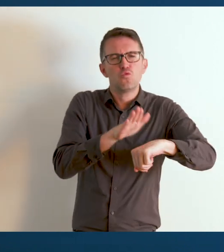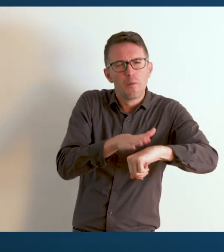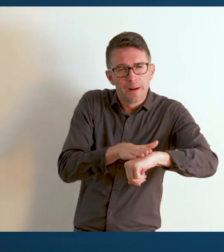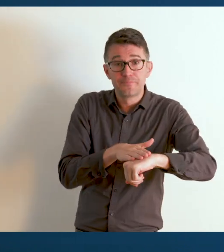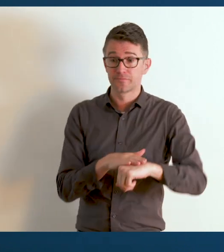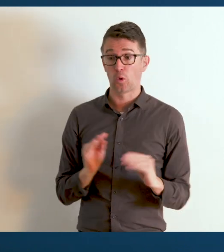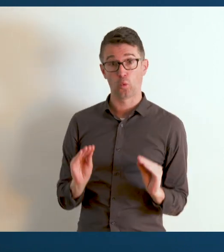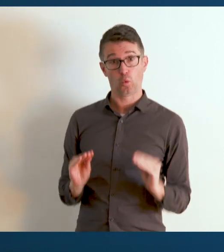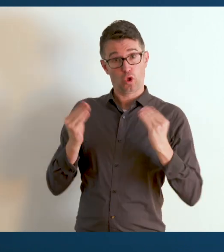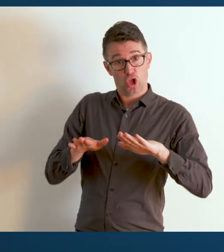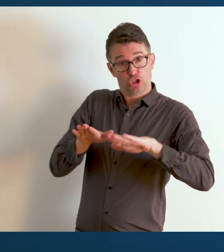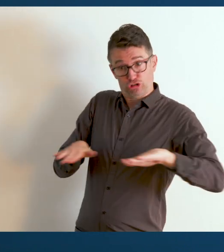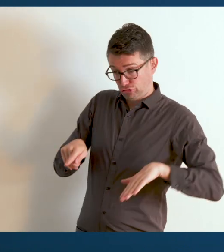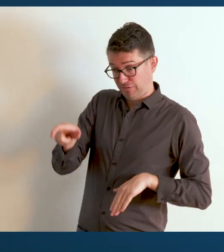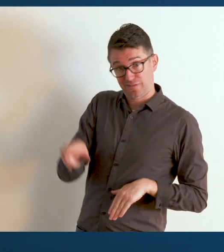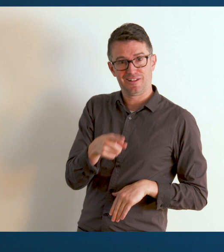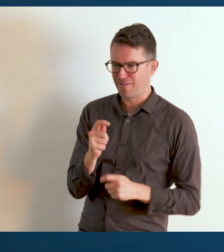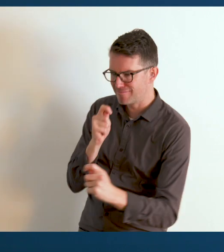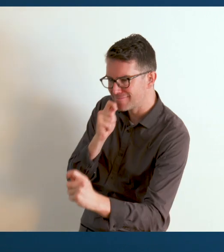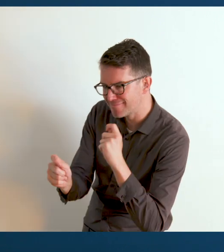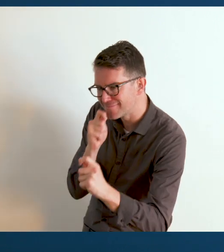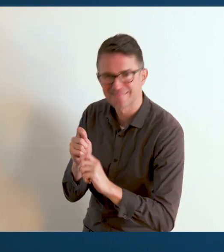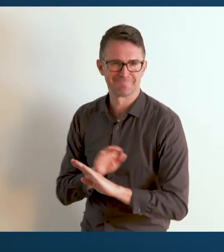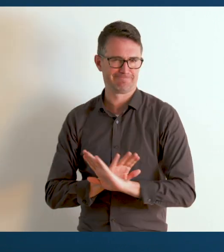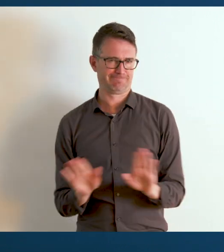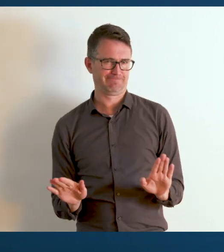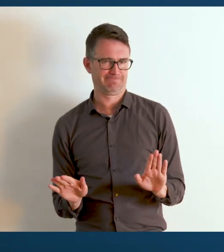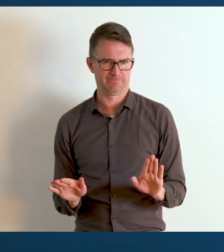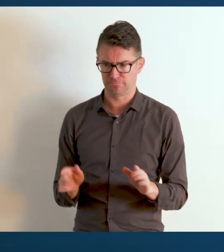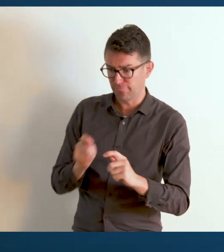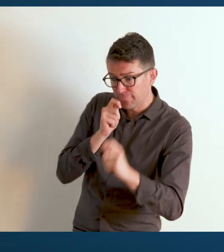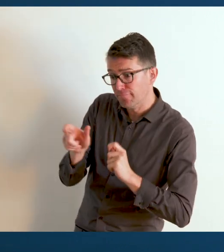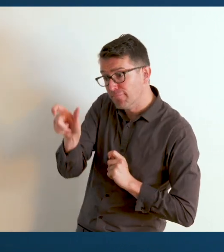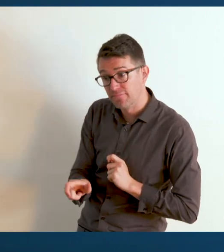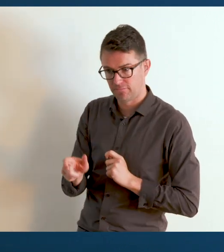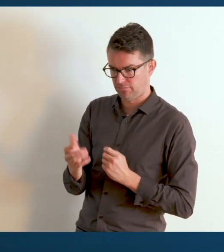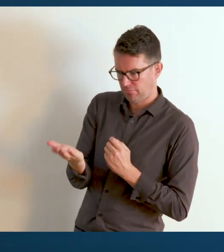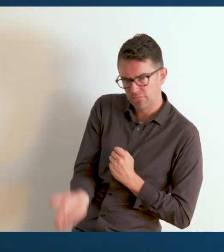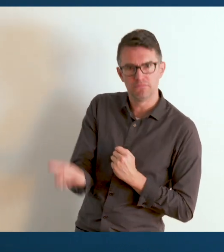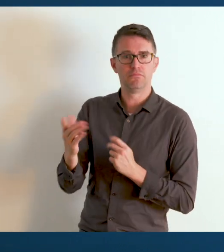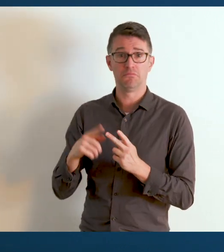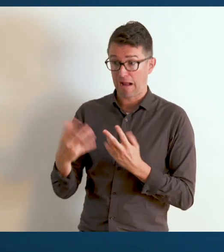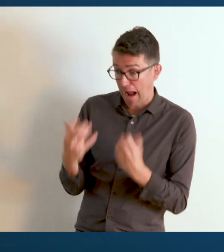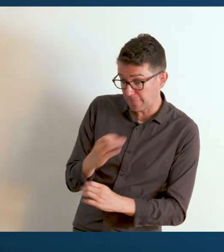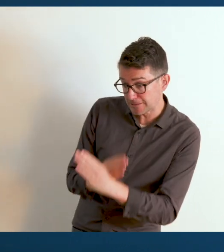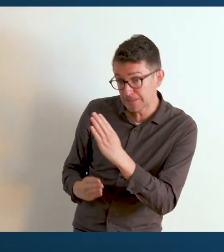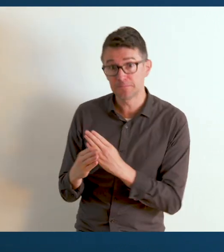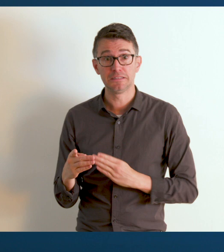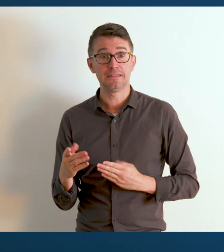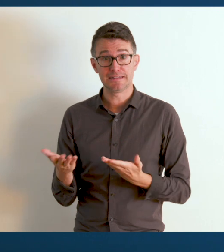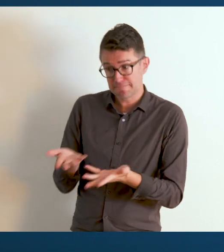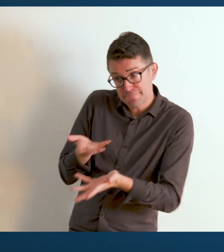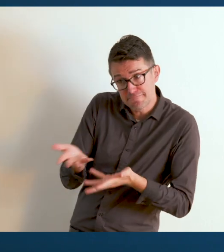children are not the best respondents or informants to questions in a survey about themselves or about